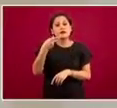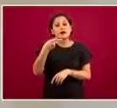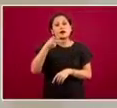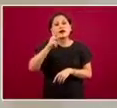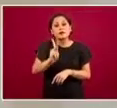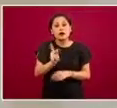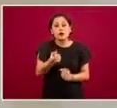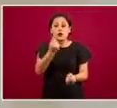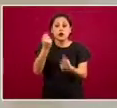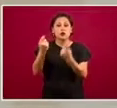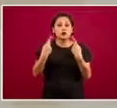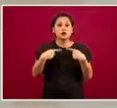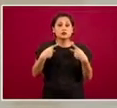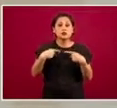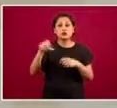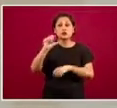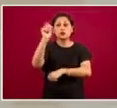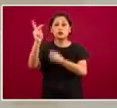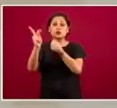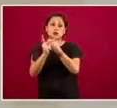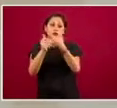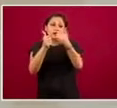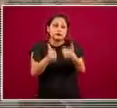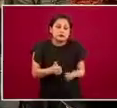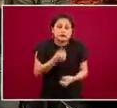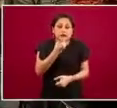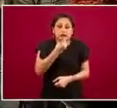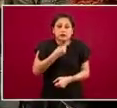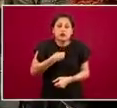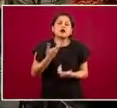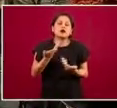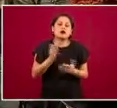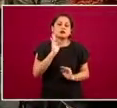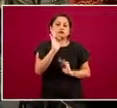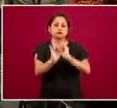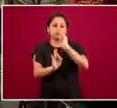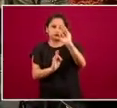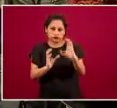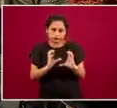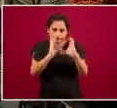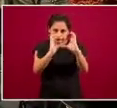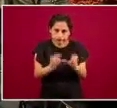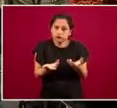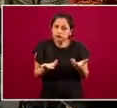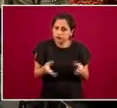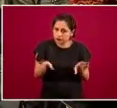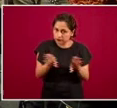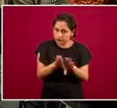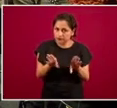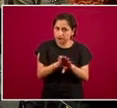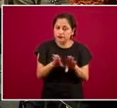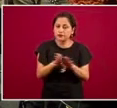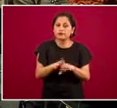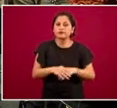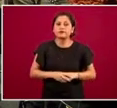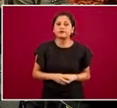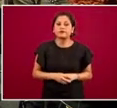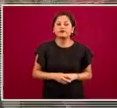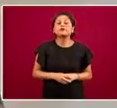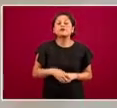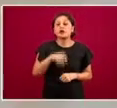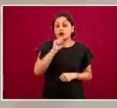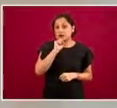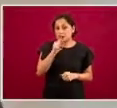essential activity for the economy as declared by the sanitary emergency agreements, but because